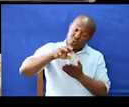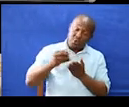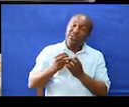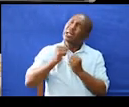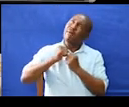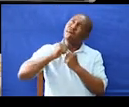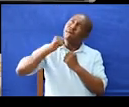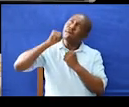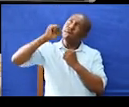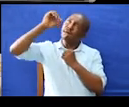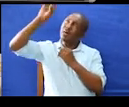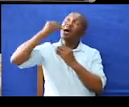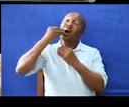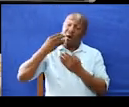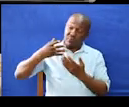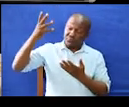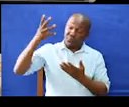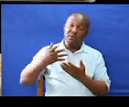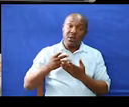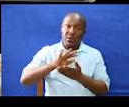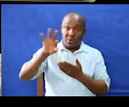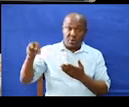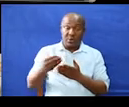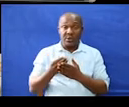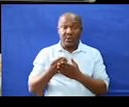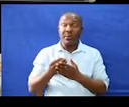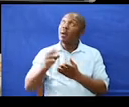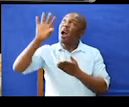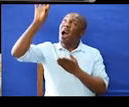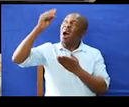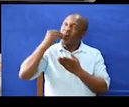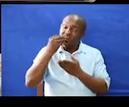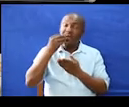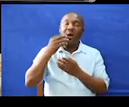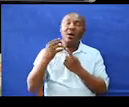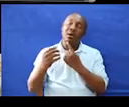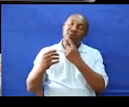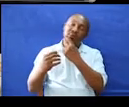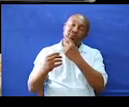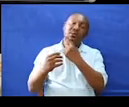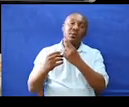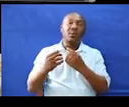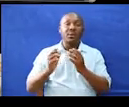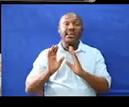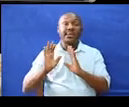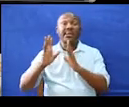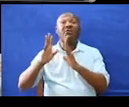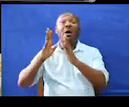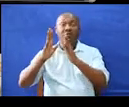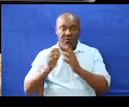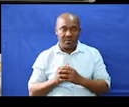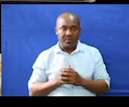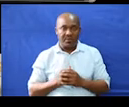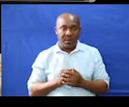to stretch their necks so that they can reach the higher leaves are the ones who survived. And the ones